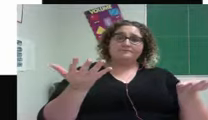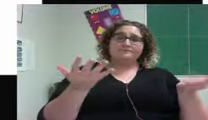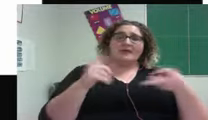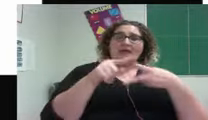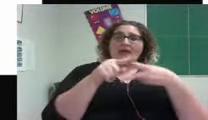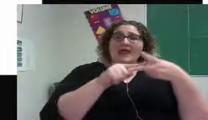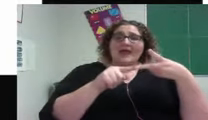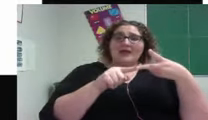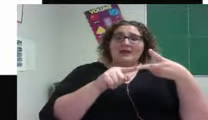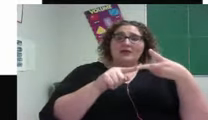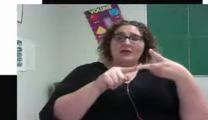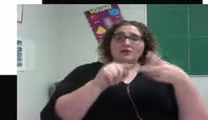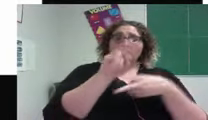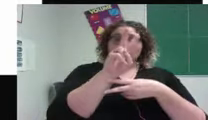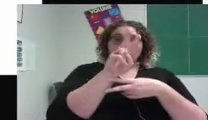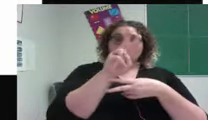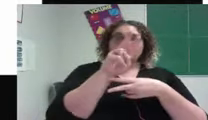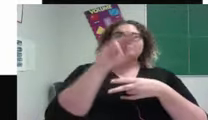3.